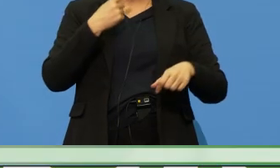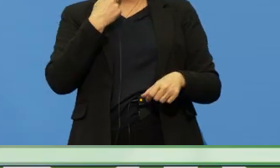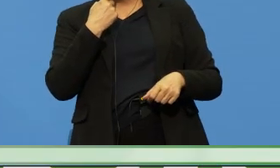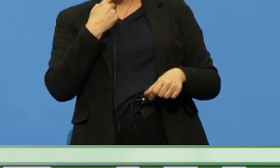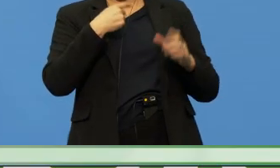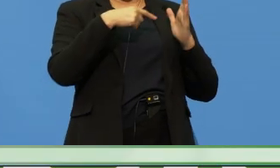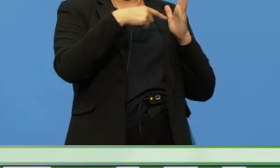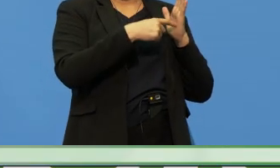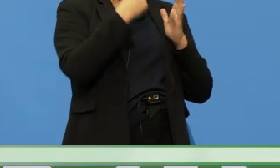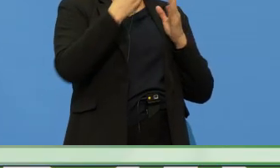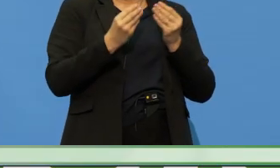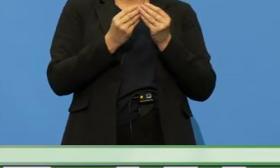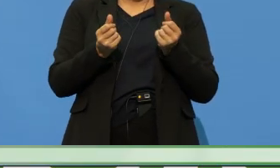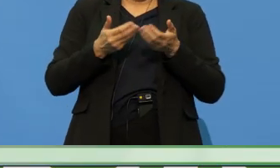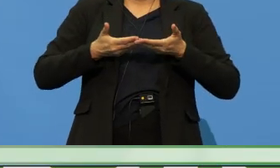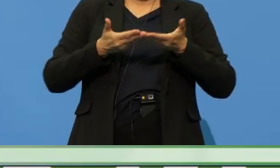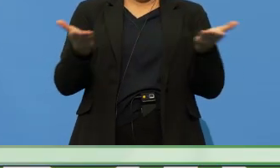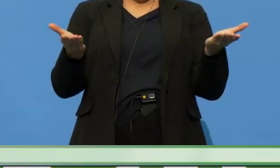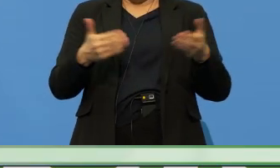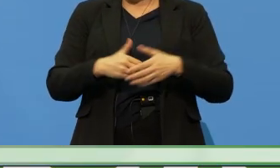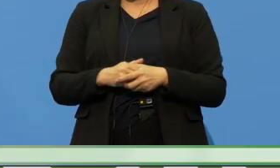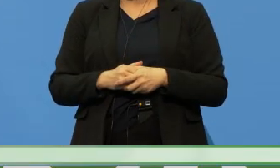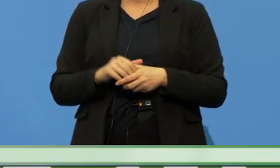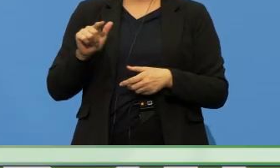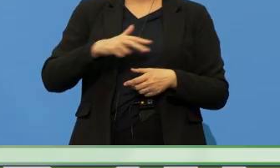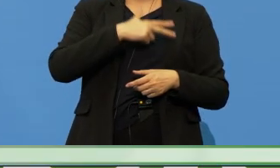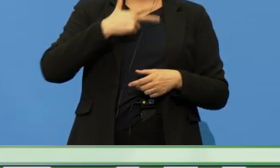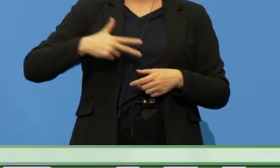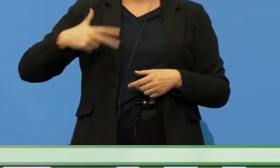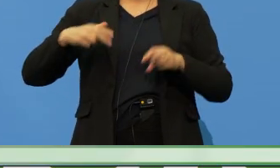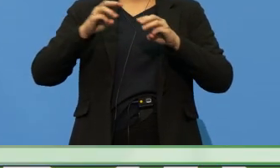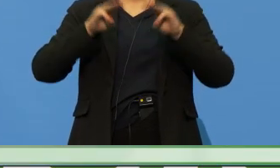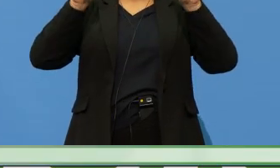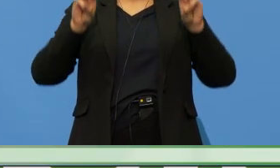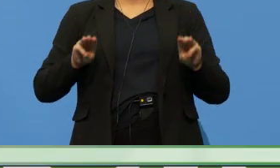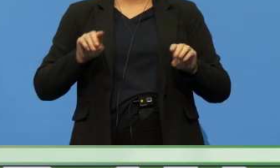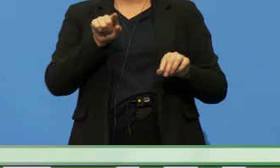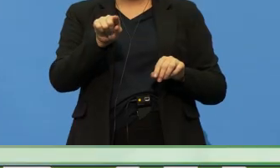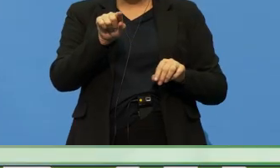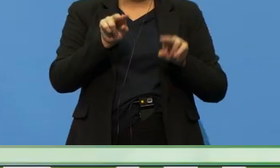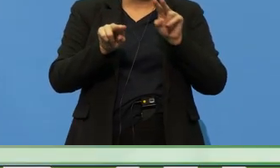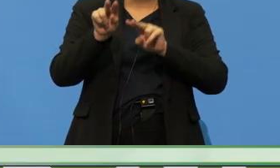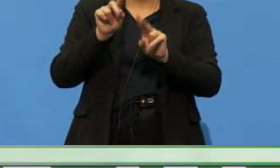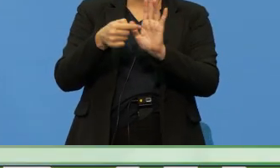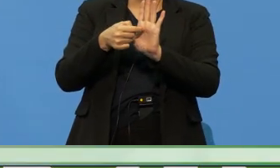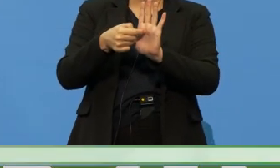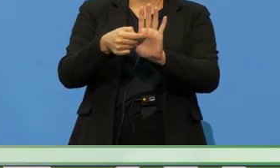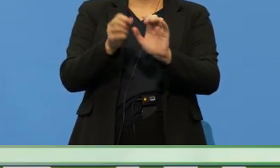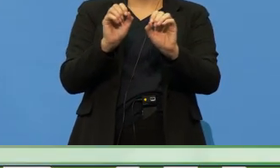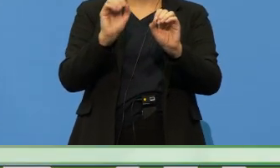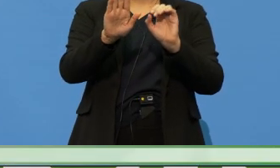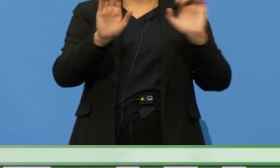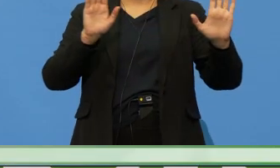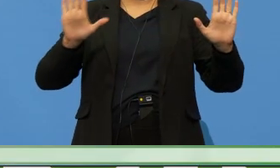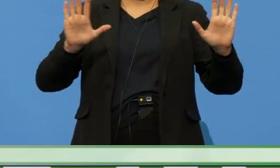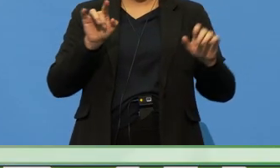solution. It's from the Waddensee Museum in Denmark, and it shows an exhibition detail.